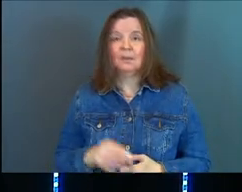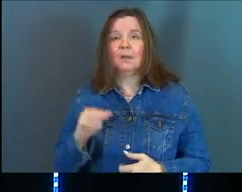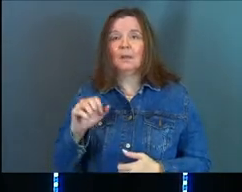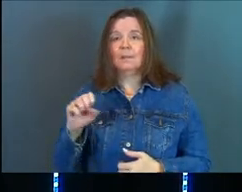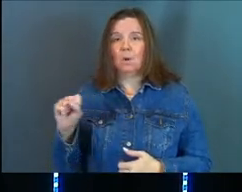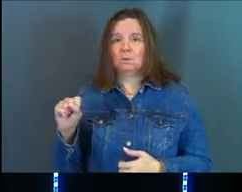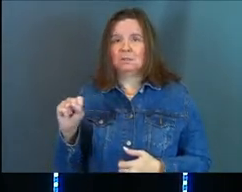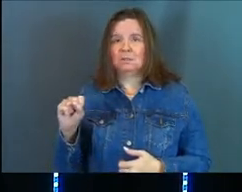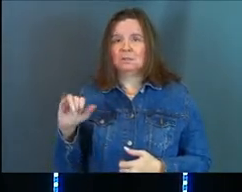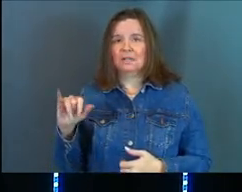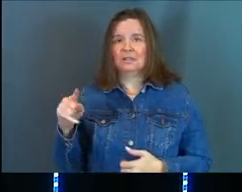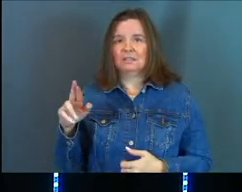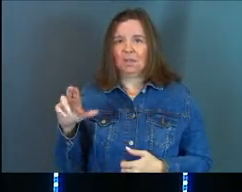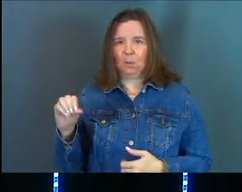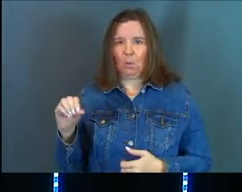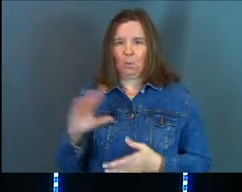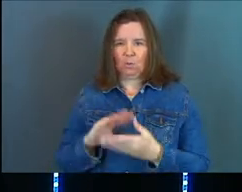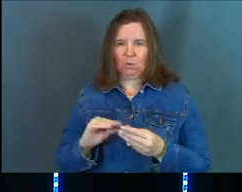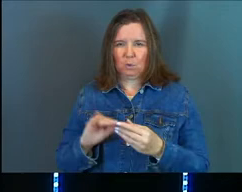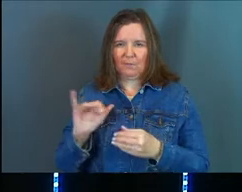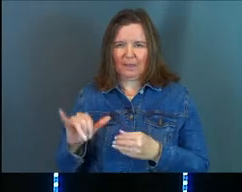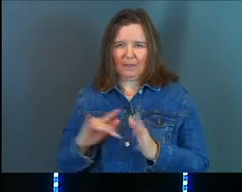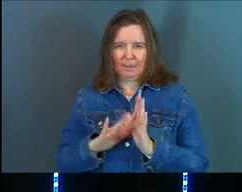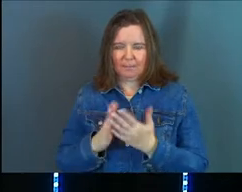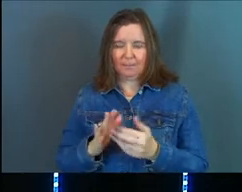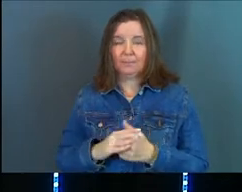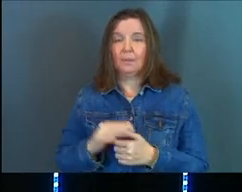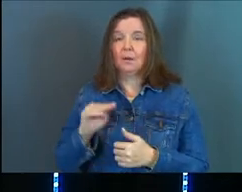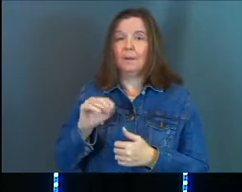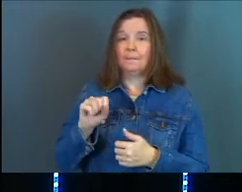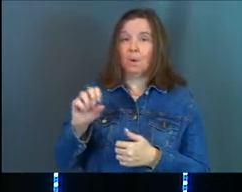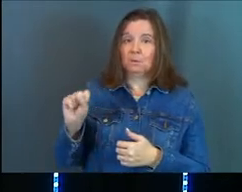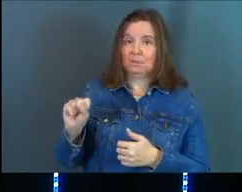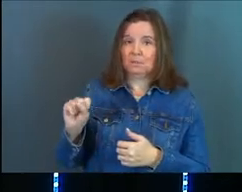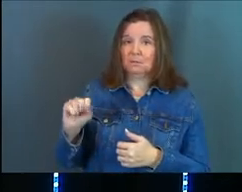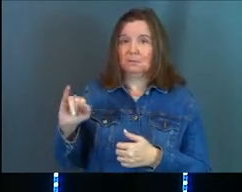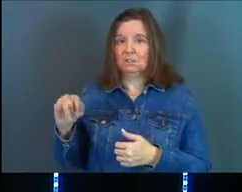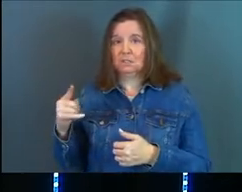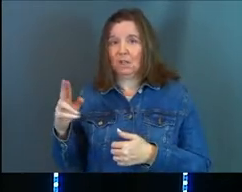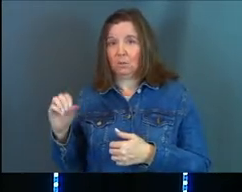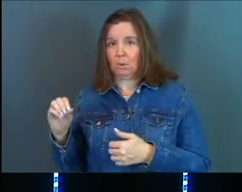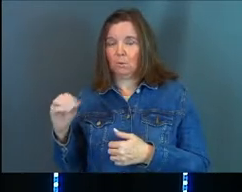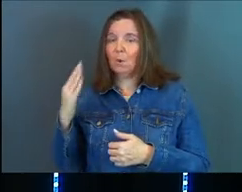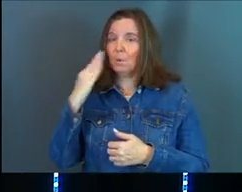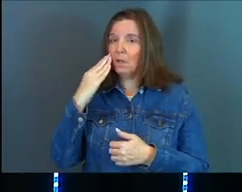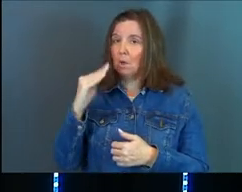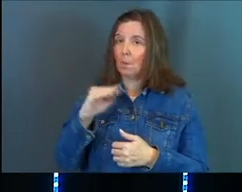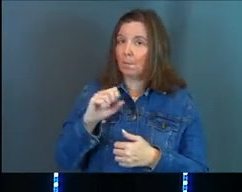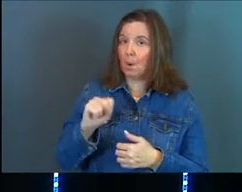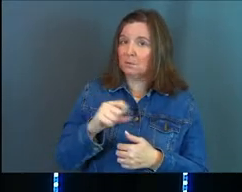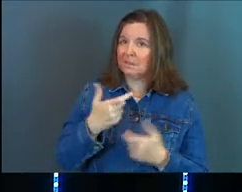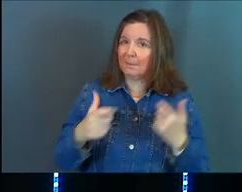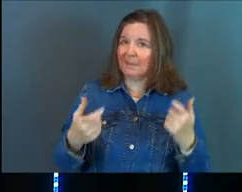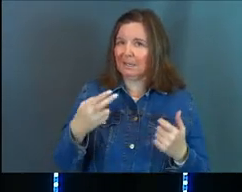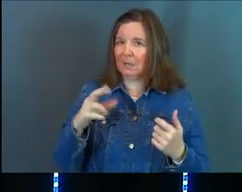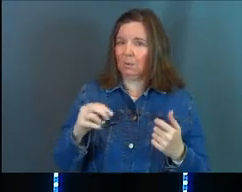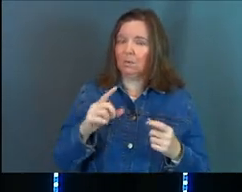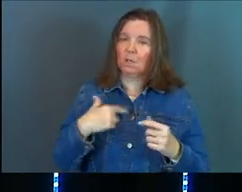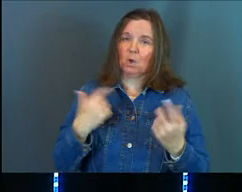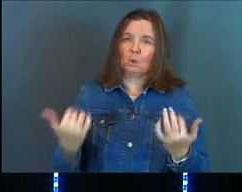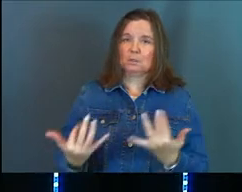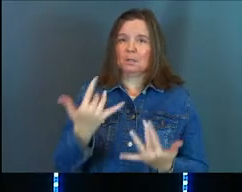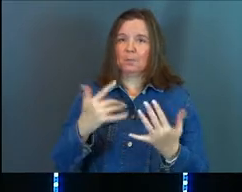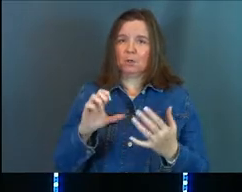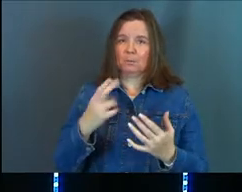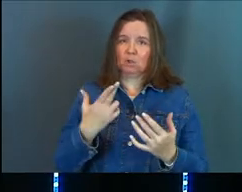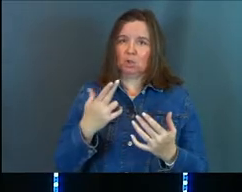Moses and Jethro, let's tell this real quick. Moses and Jethro. We all know Moses. He's a big hero in the Old Testament. Love Moses. He goes to the burning